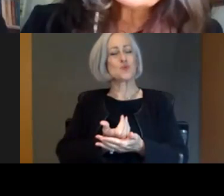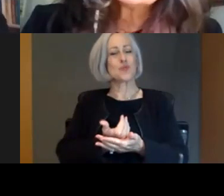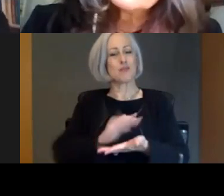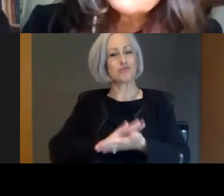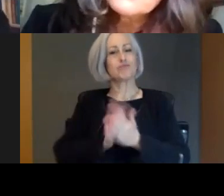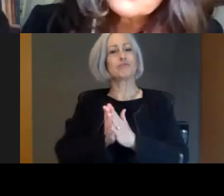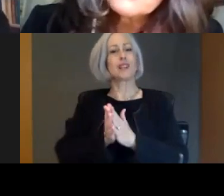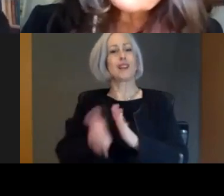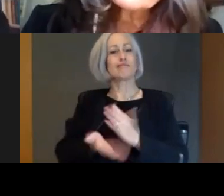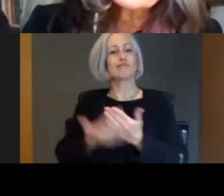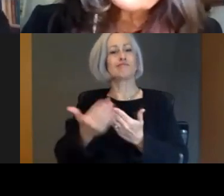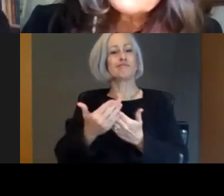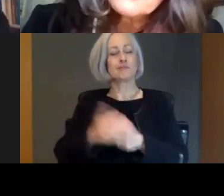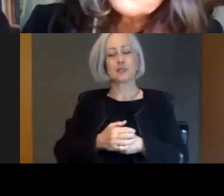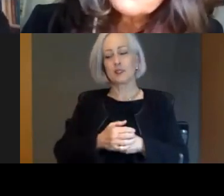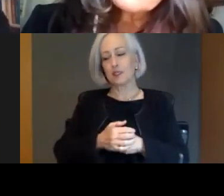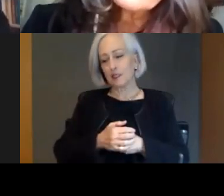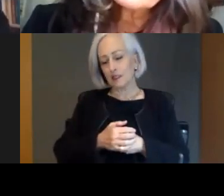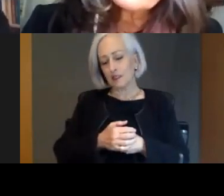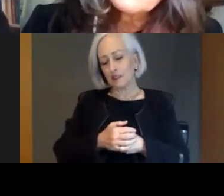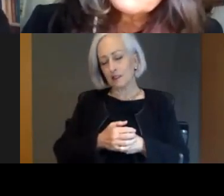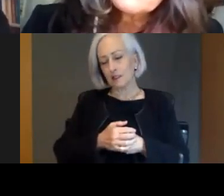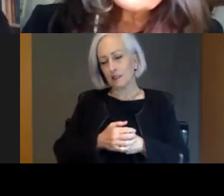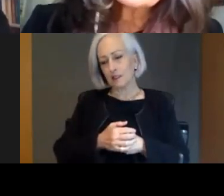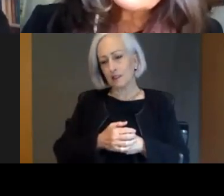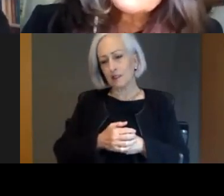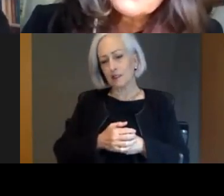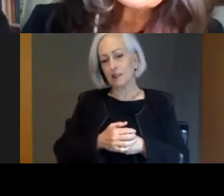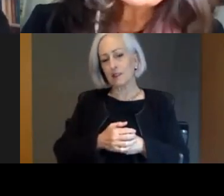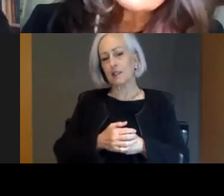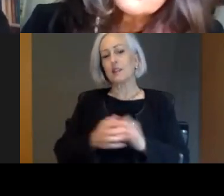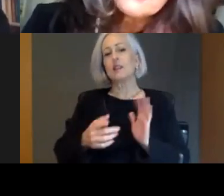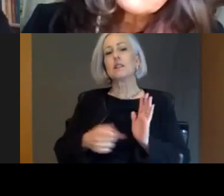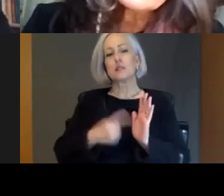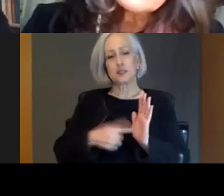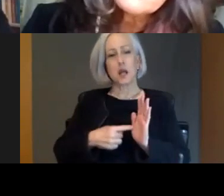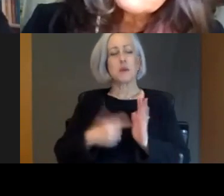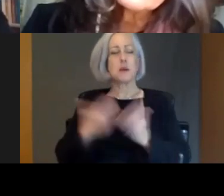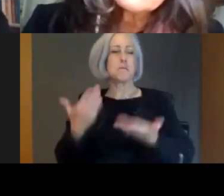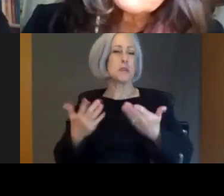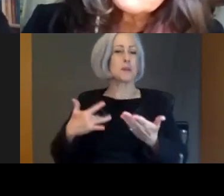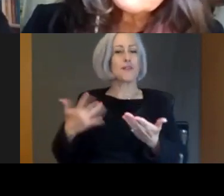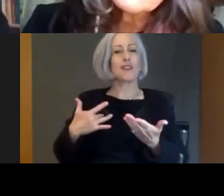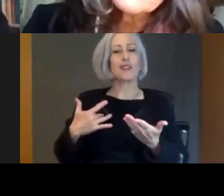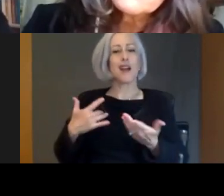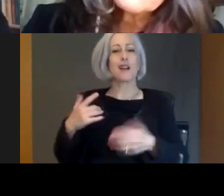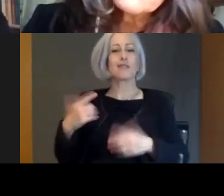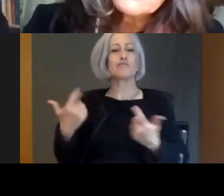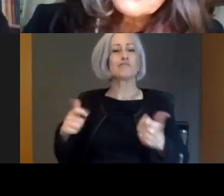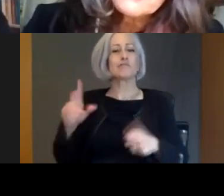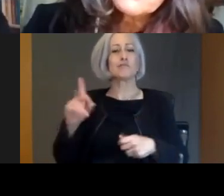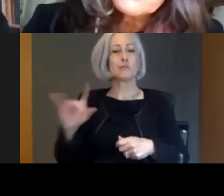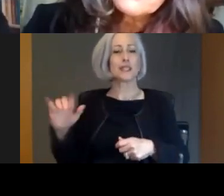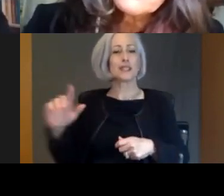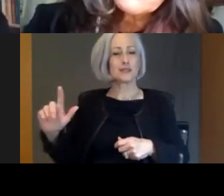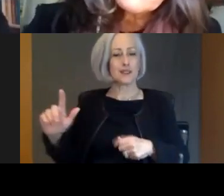It's something might seem normal to you, but for an outsider, it might be a big deal. So whatever cases we see, whatever experiences we have,